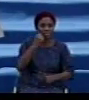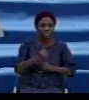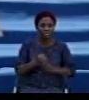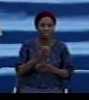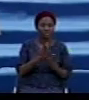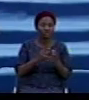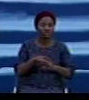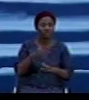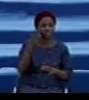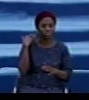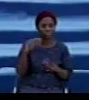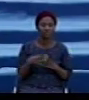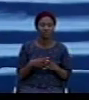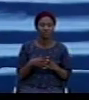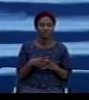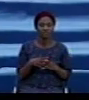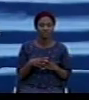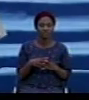regard.